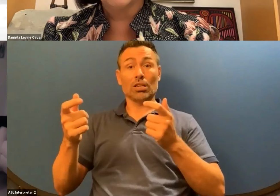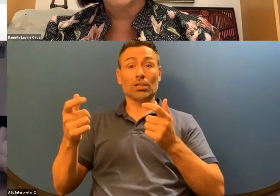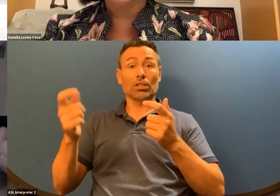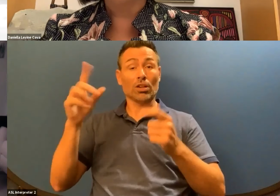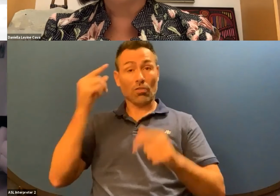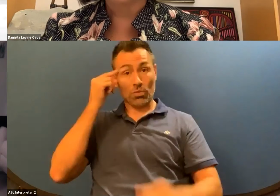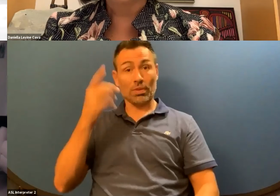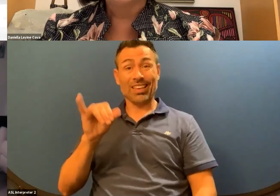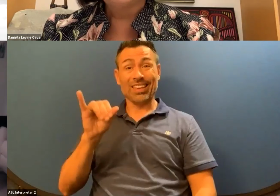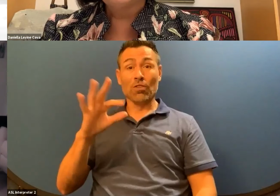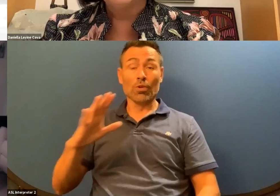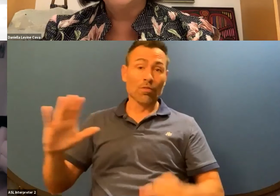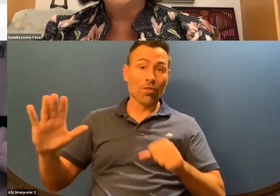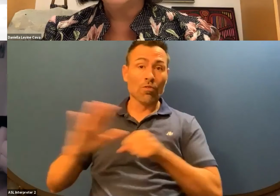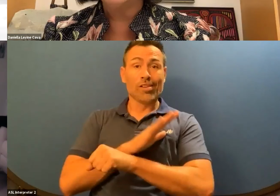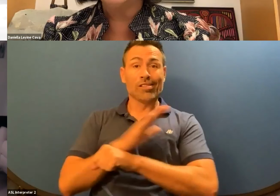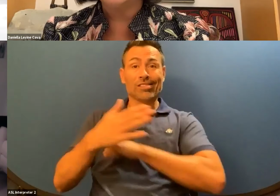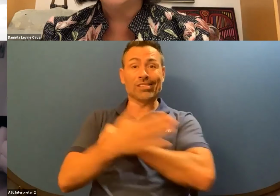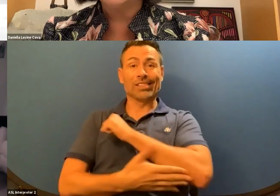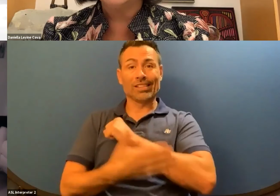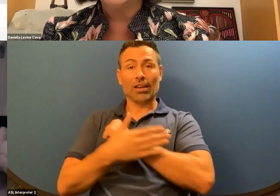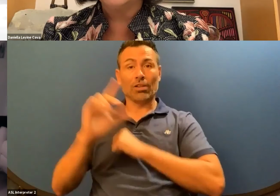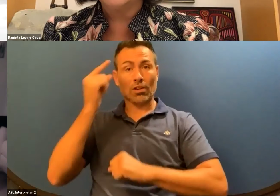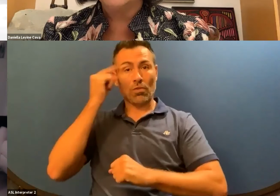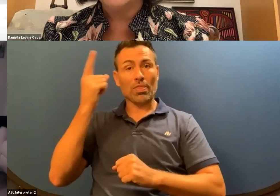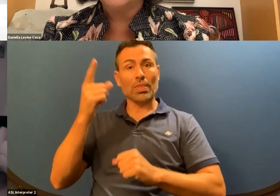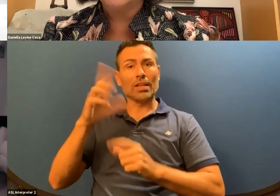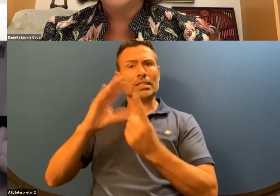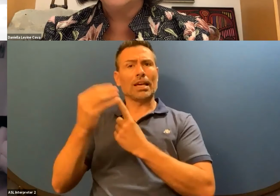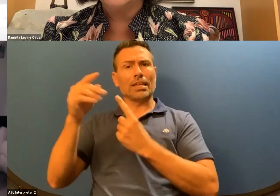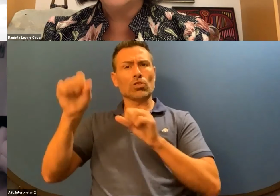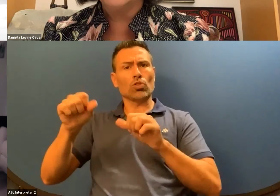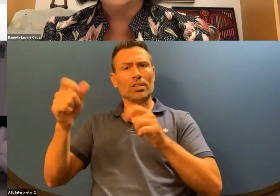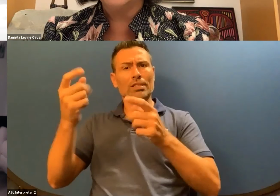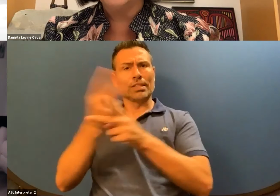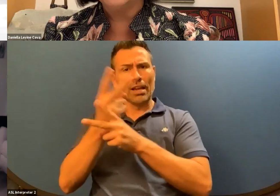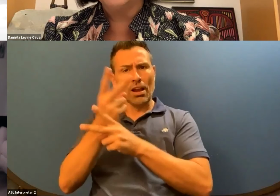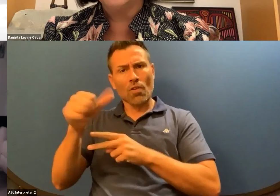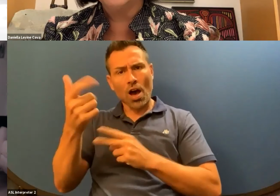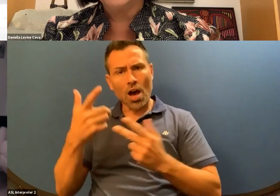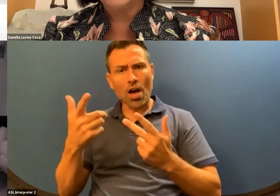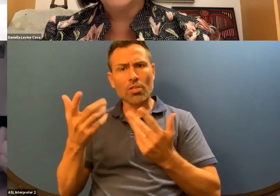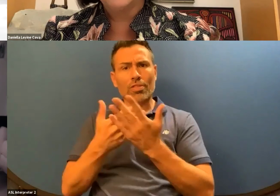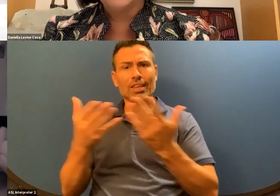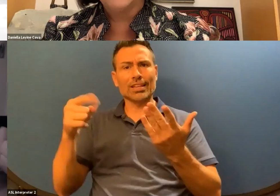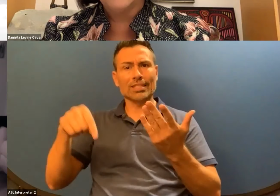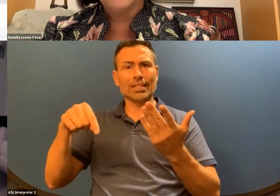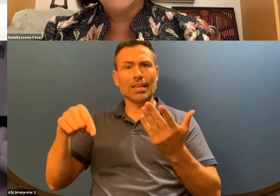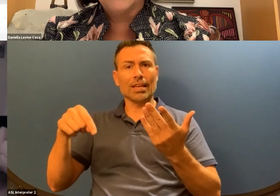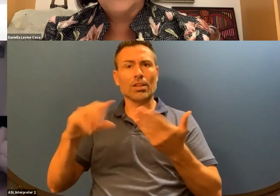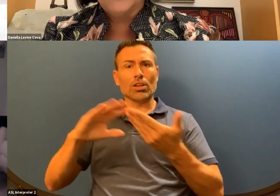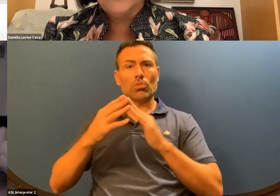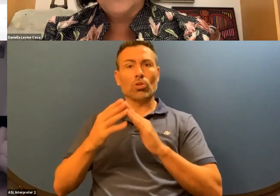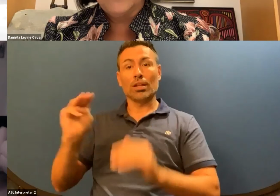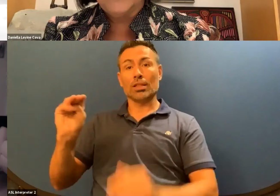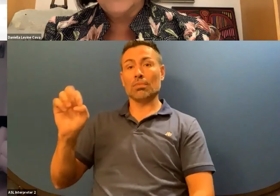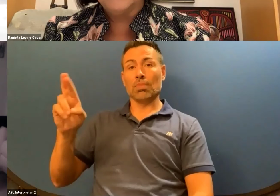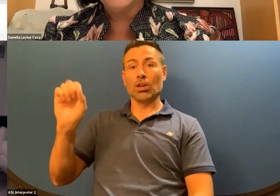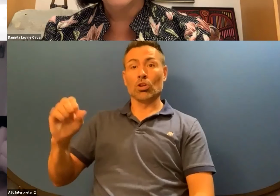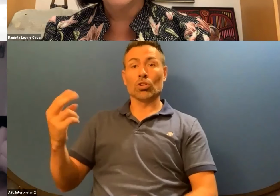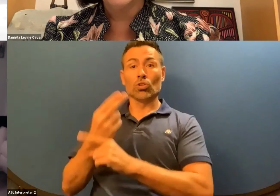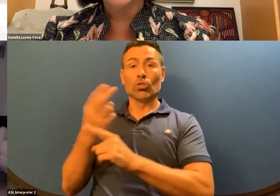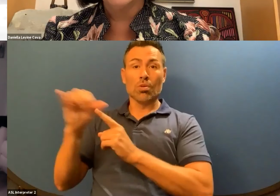know, the society could handle other issues in our community. The mayor could use the bully pulpit to push on those issues and make sure they're